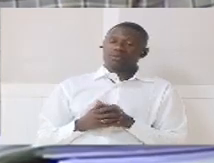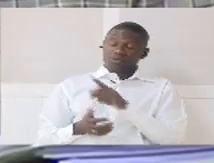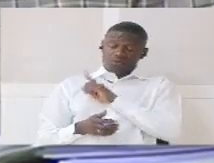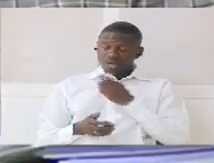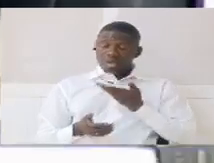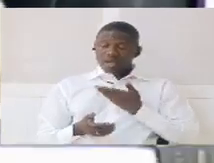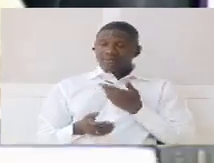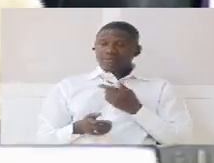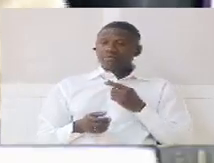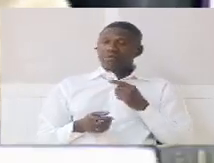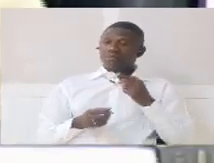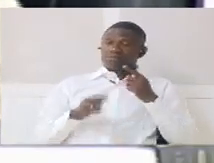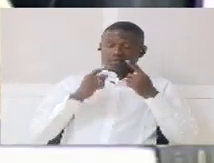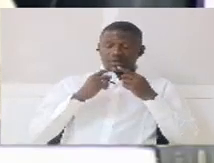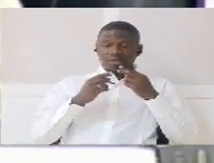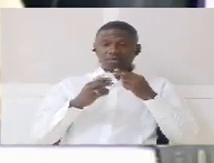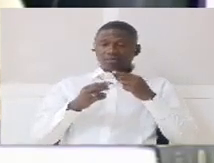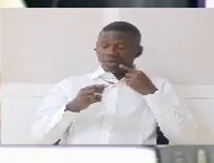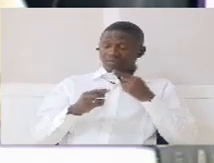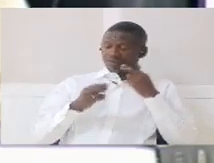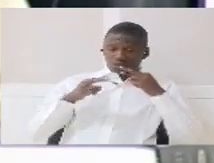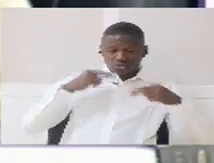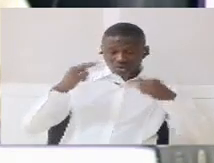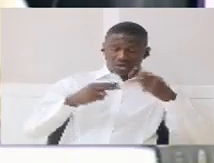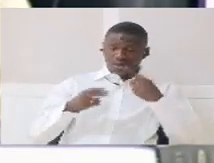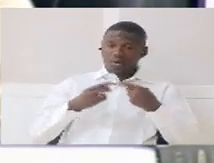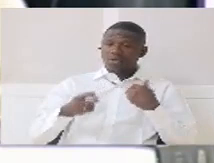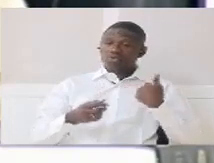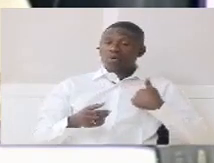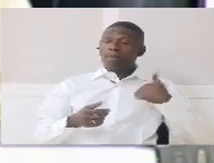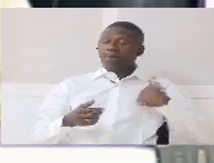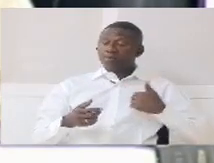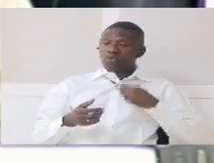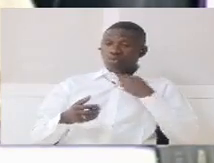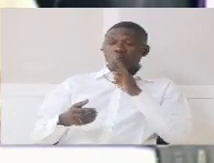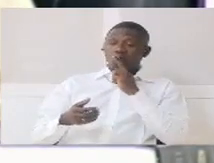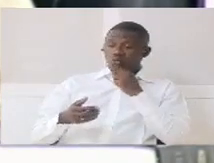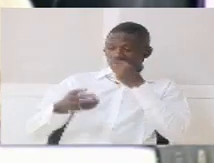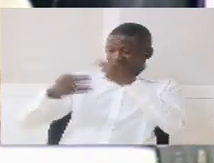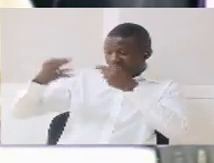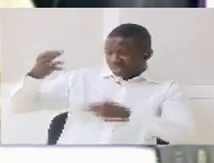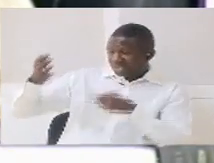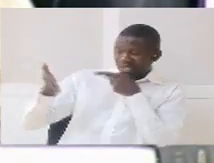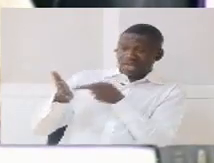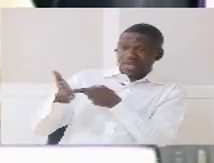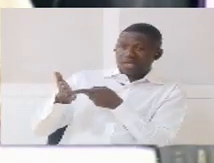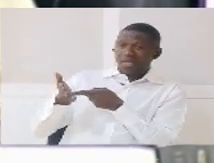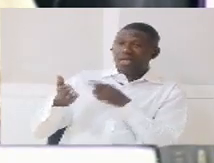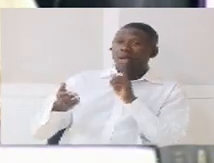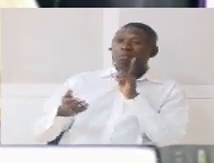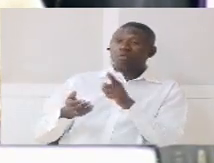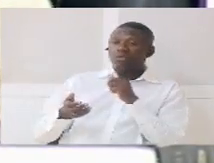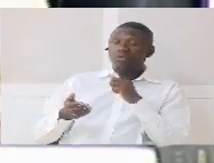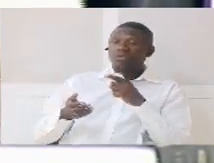Na nyinki baro sotoko kat dolu safe pour yeta bantala kata jara roje bari David Colley ke tolu buruka o kaito bala yes